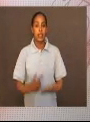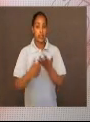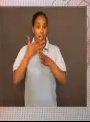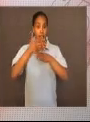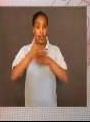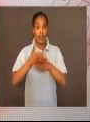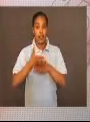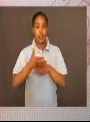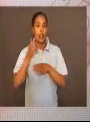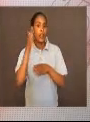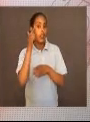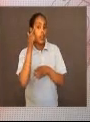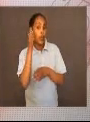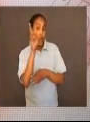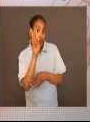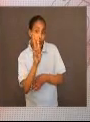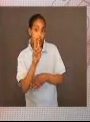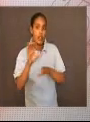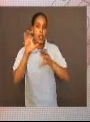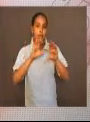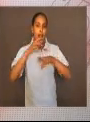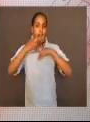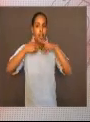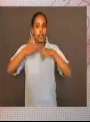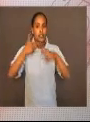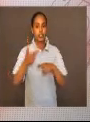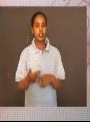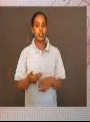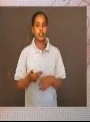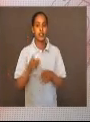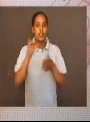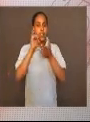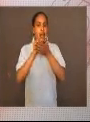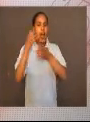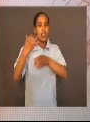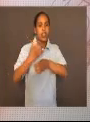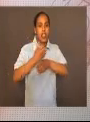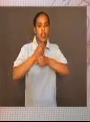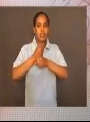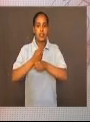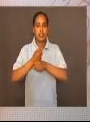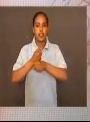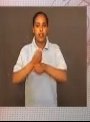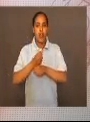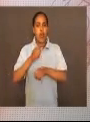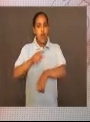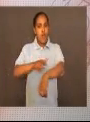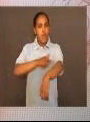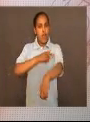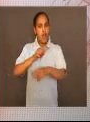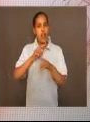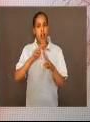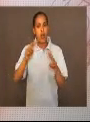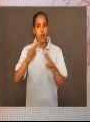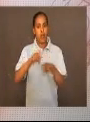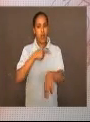Then, think of two chemical reactions that take place over a